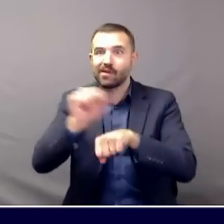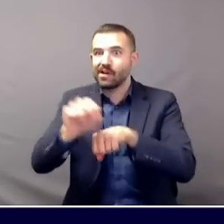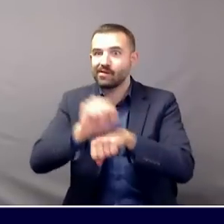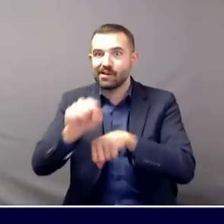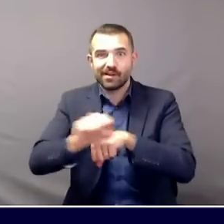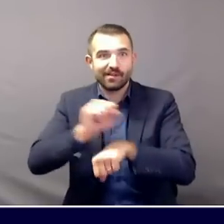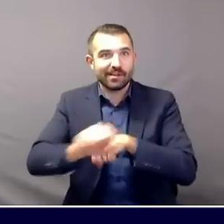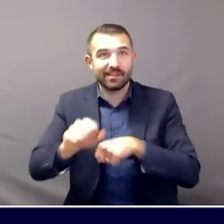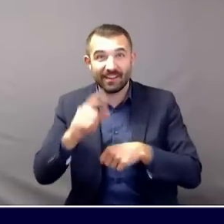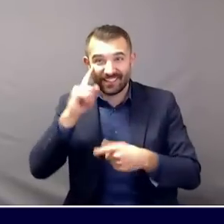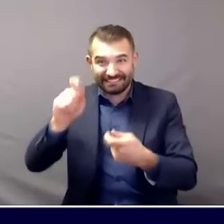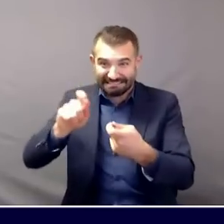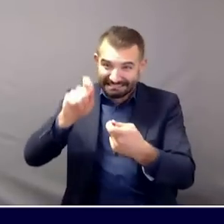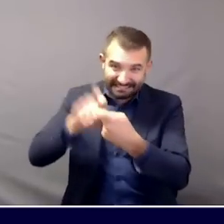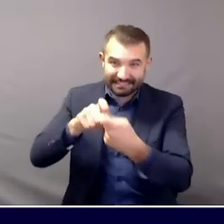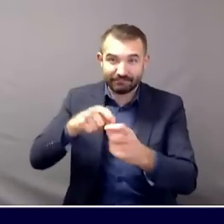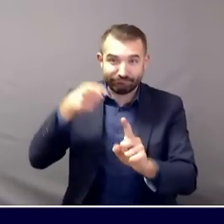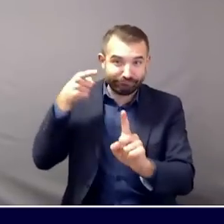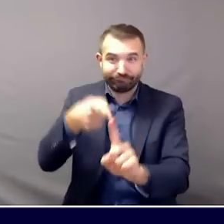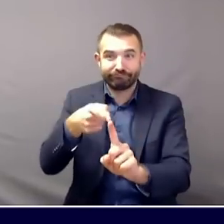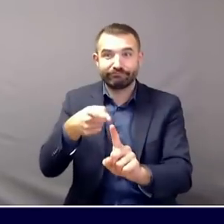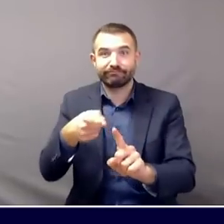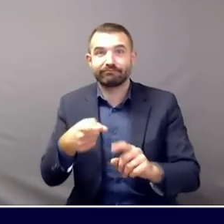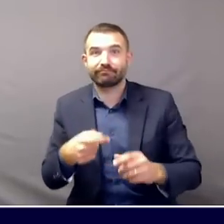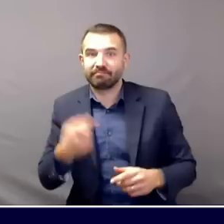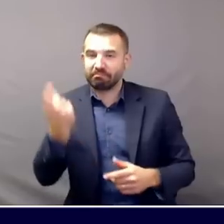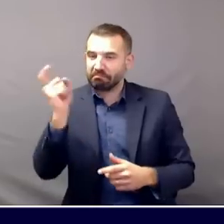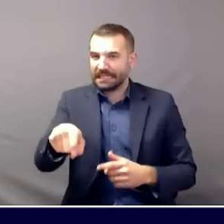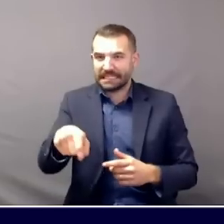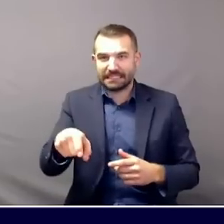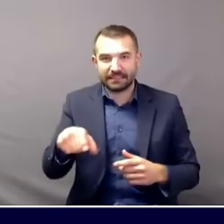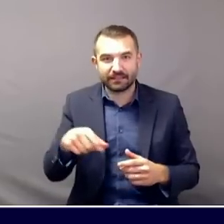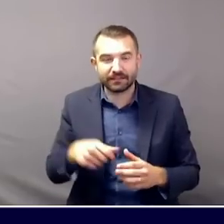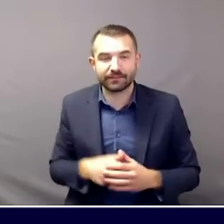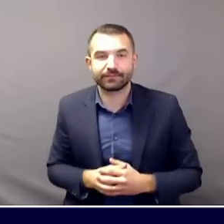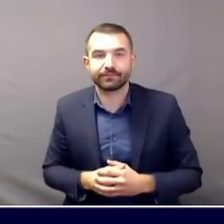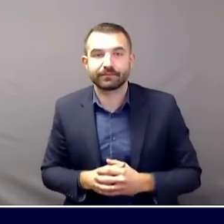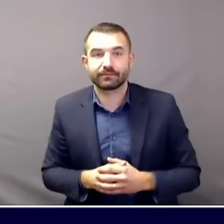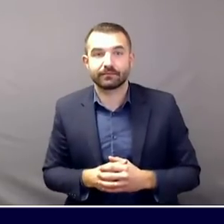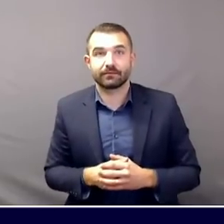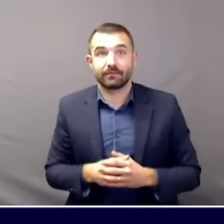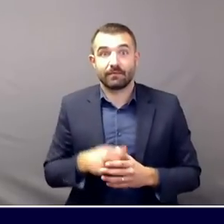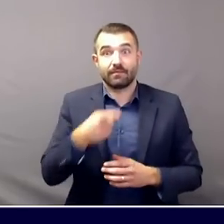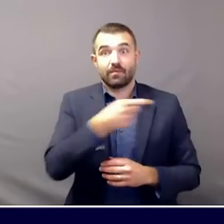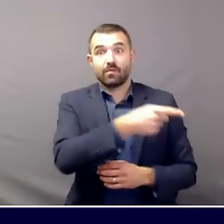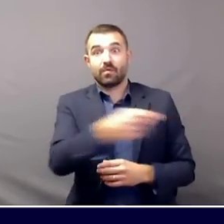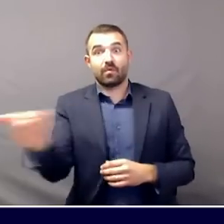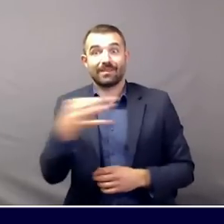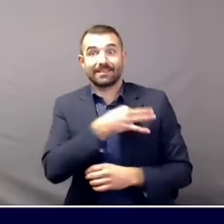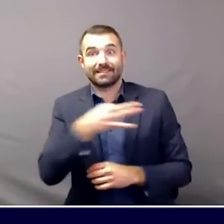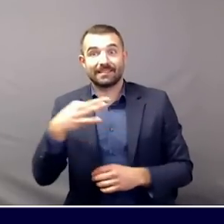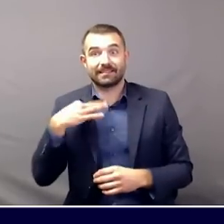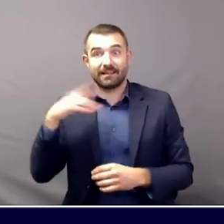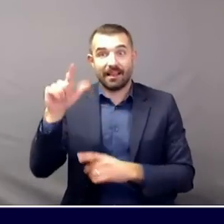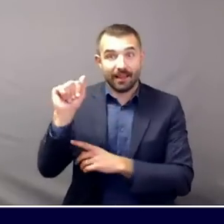very long hours. One of the things that I've learned about the staff at the laboratory is that they start their day before most of us have even thought